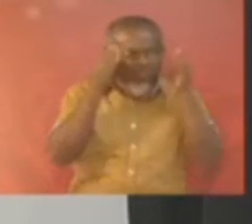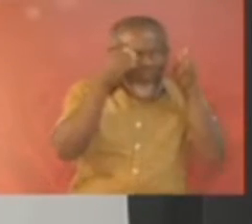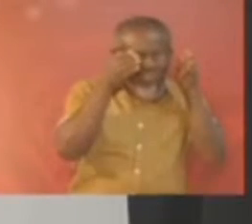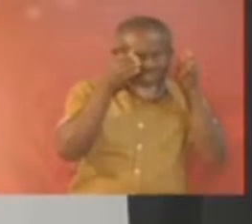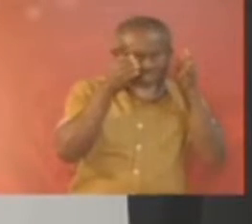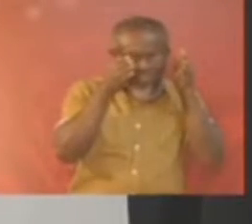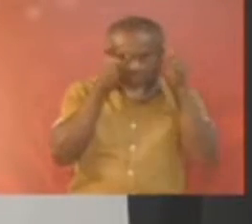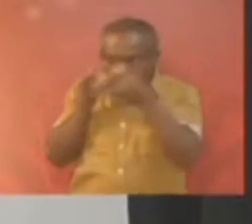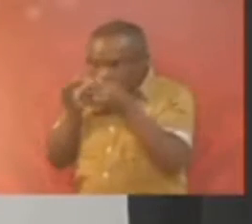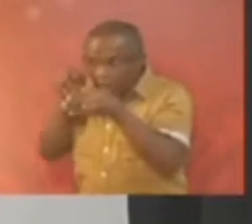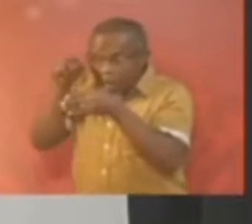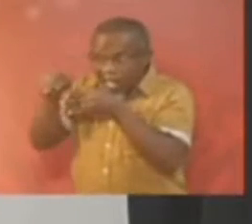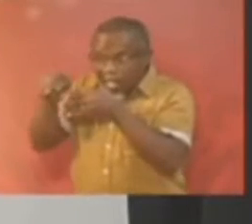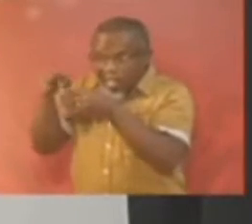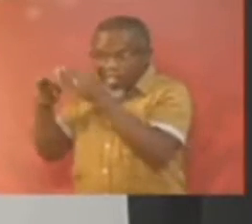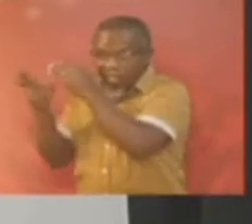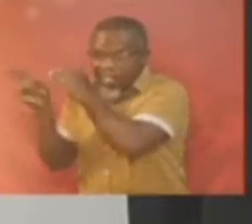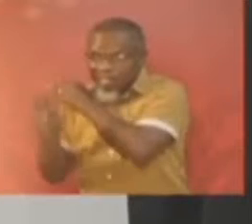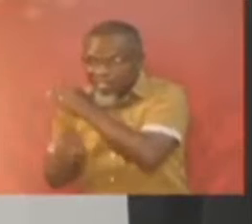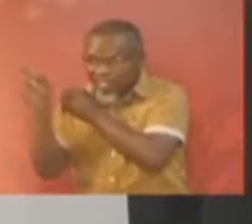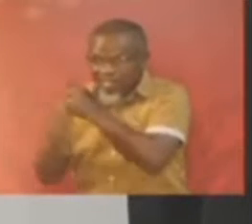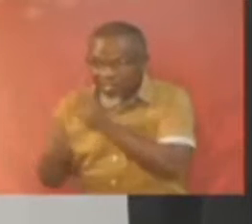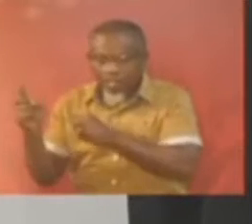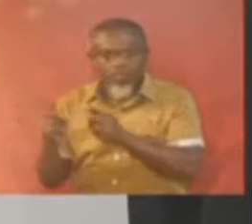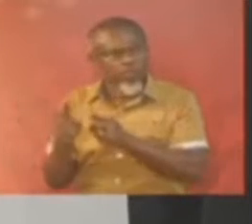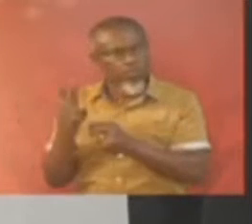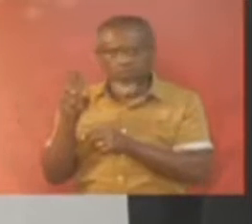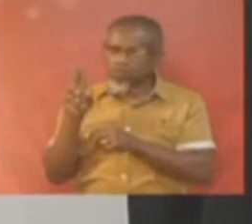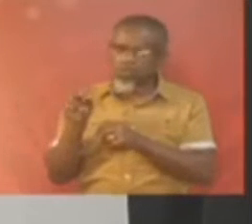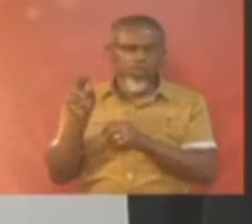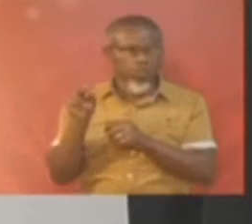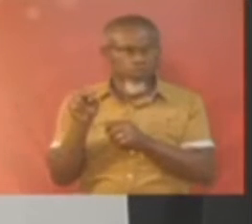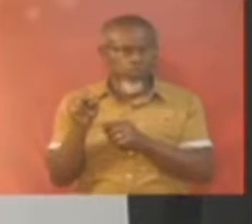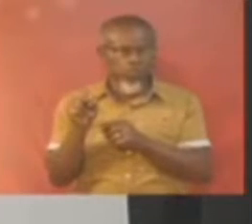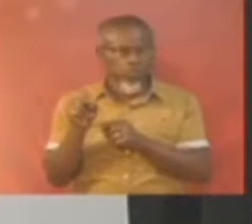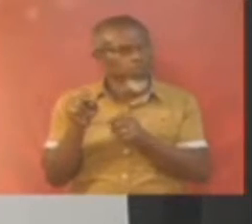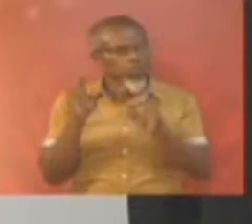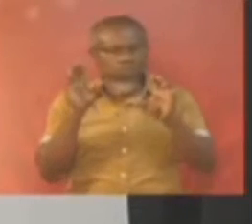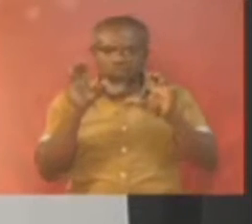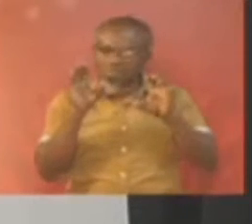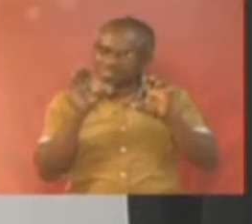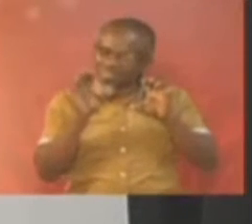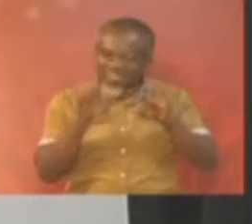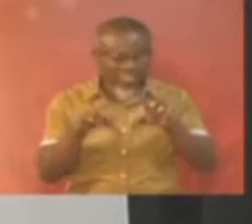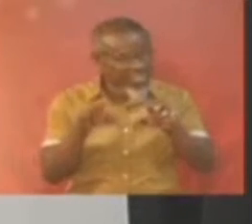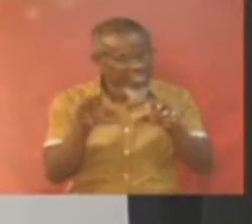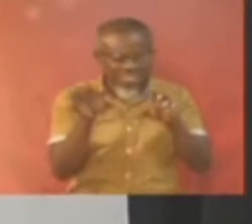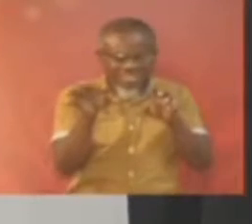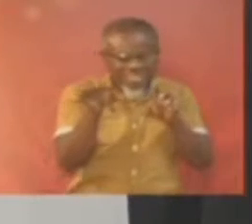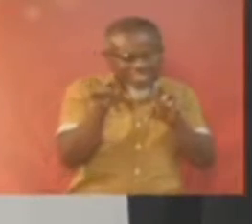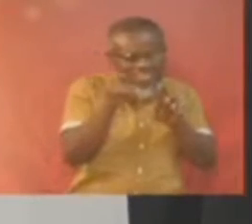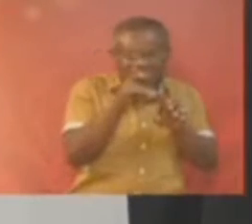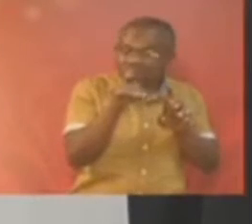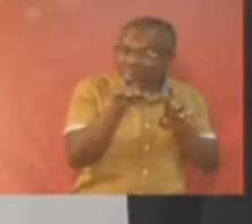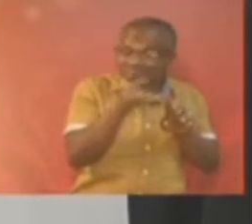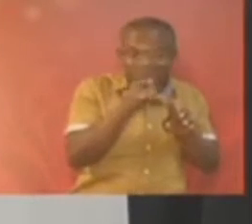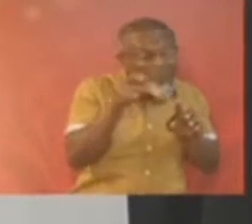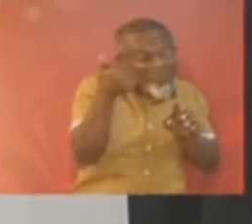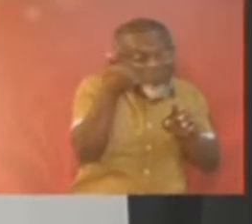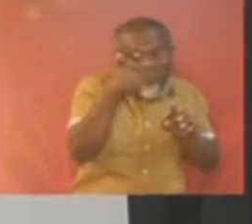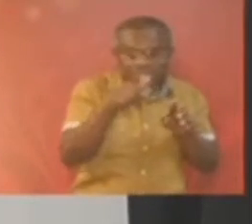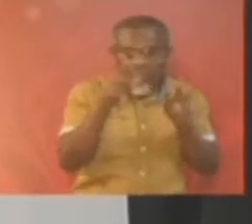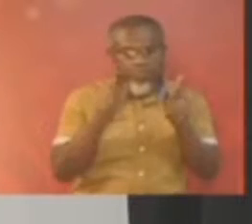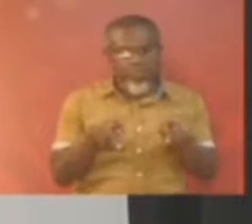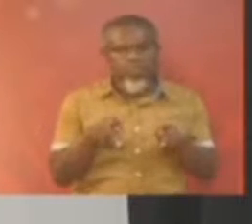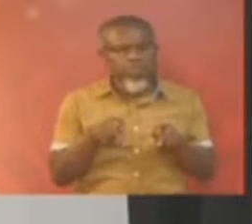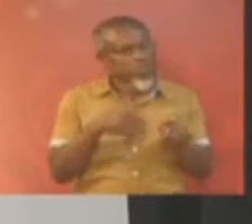illness coming from? It's coming from the population. People still have it. You can get it from somebody who is not displaying symptoms, but who had been